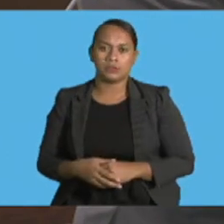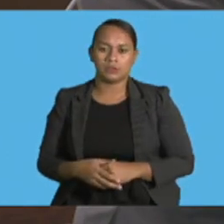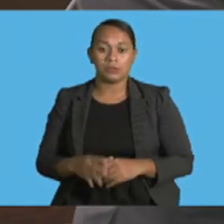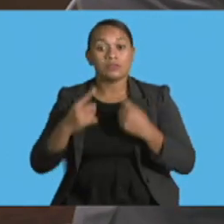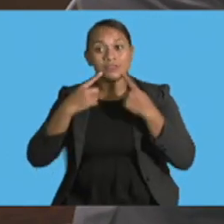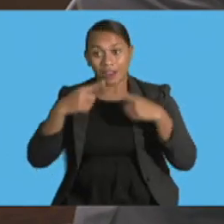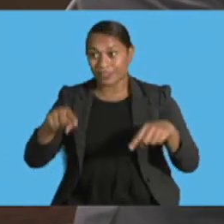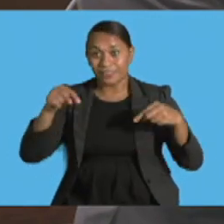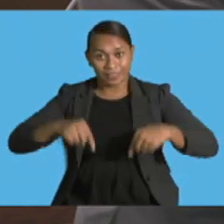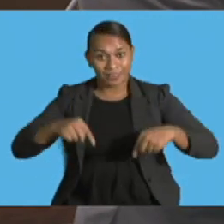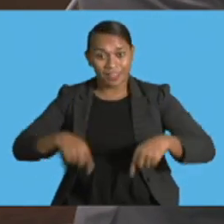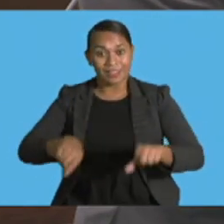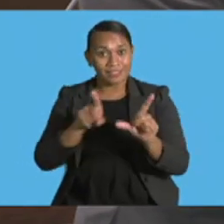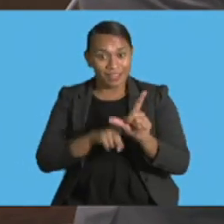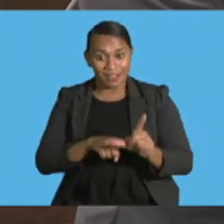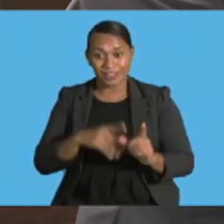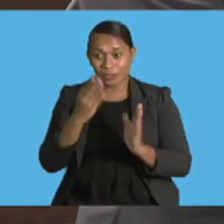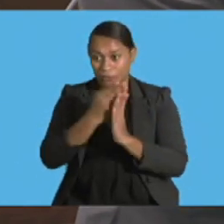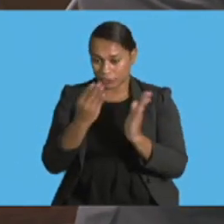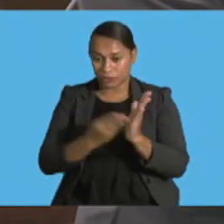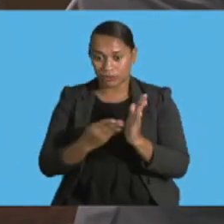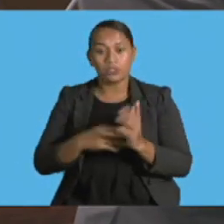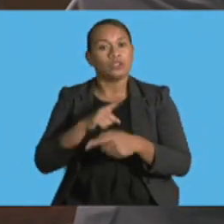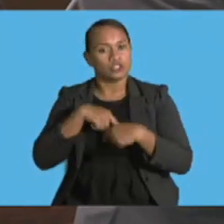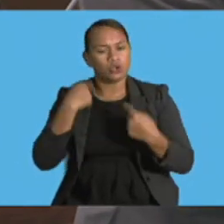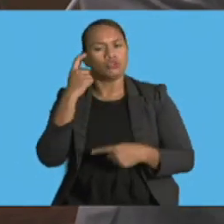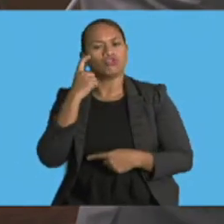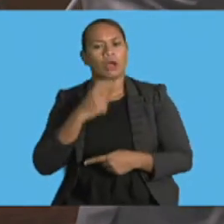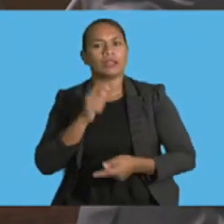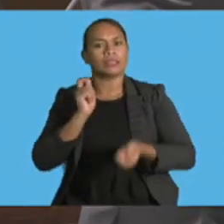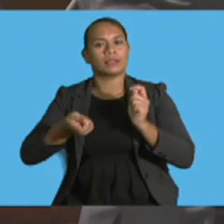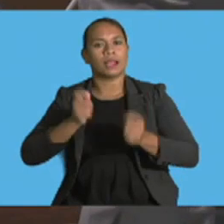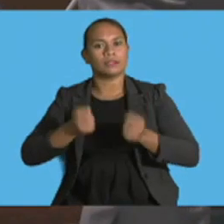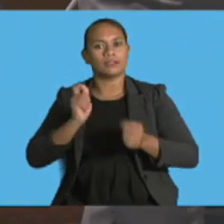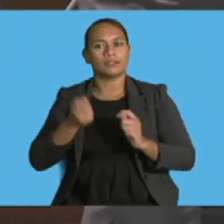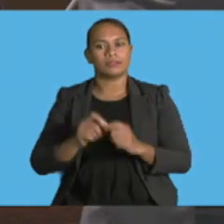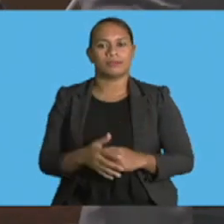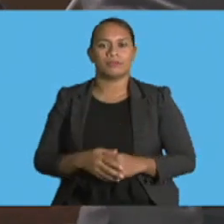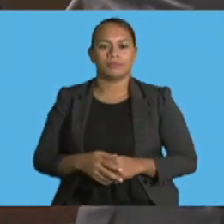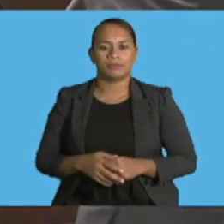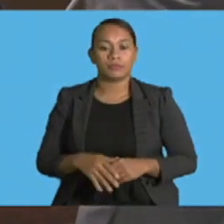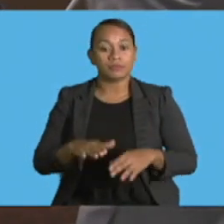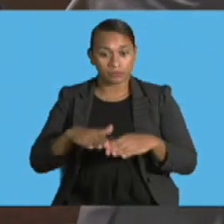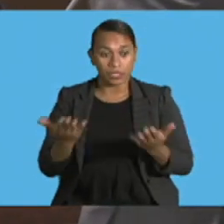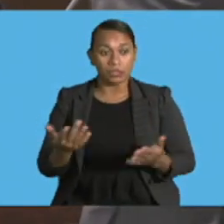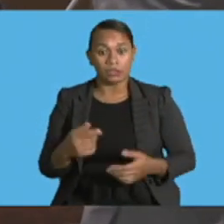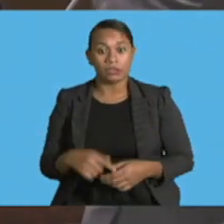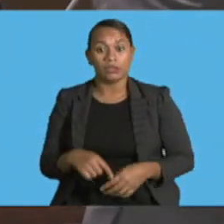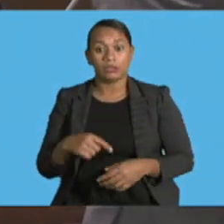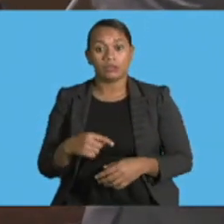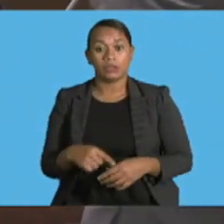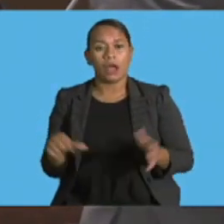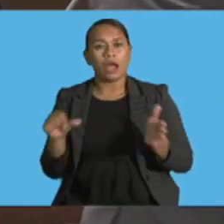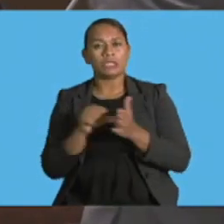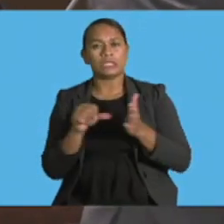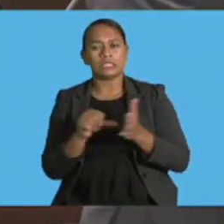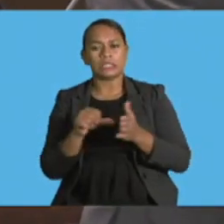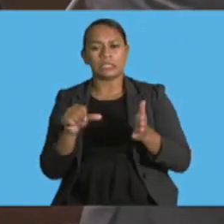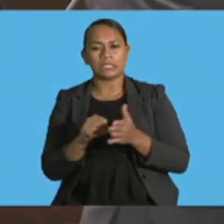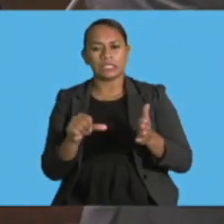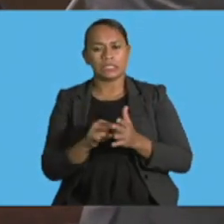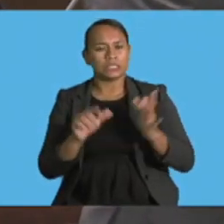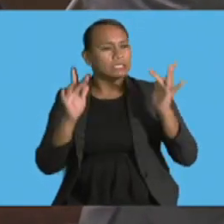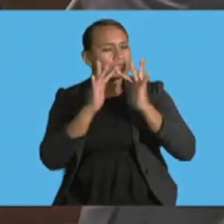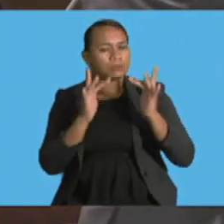are also trialing new hilly harvesters that can navigate difficult terrain. That is all progress